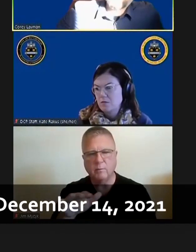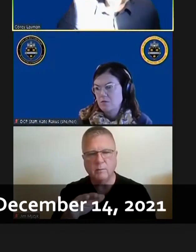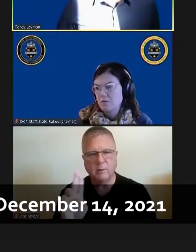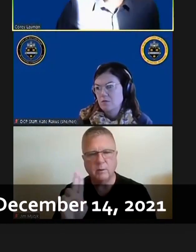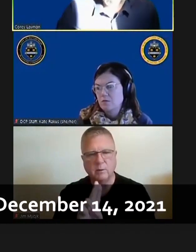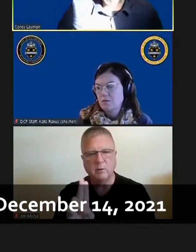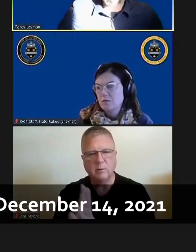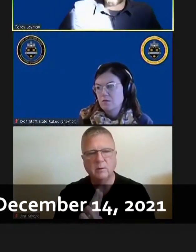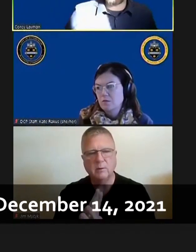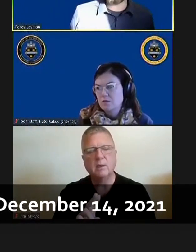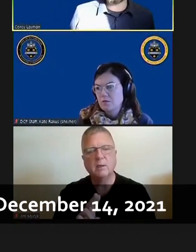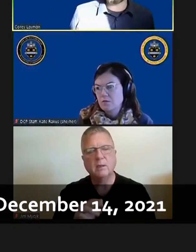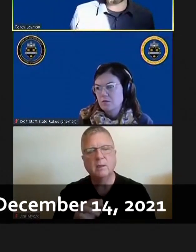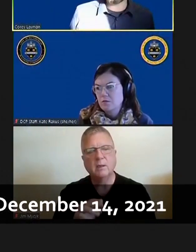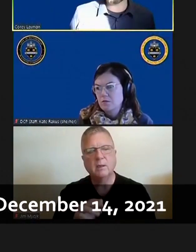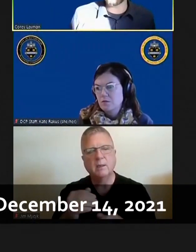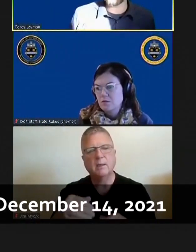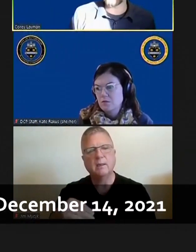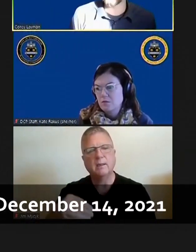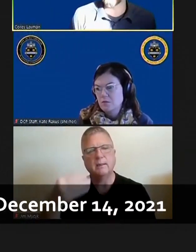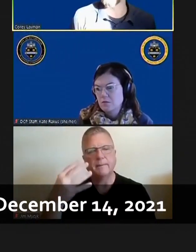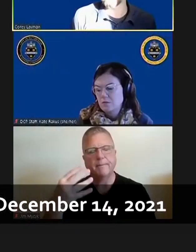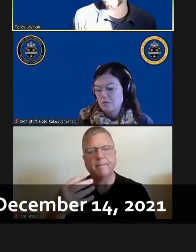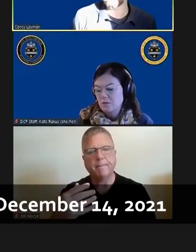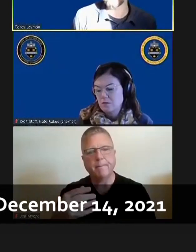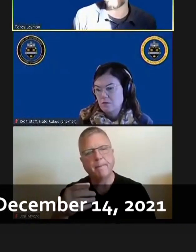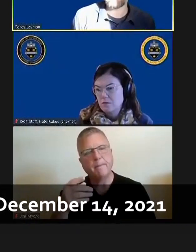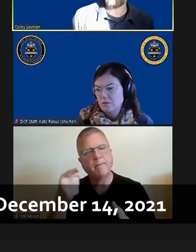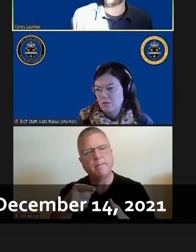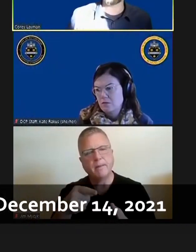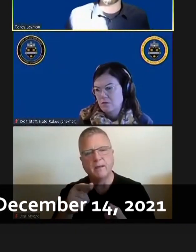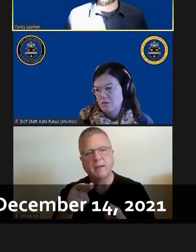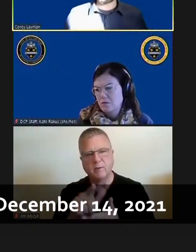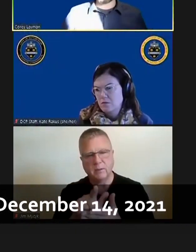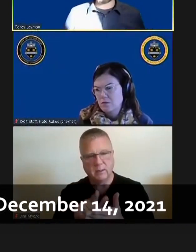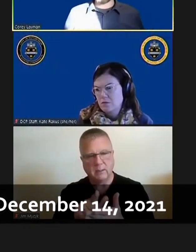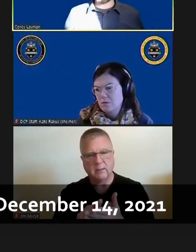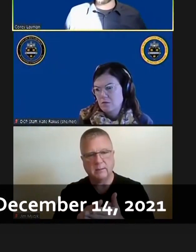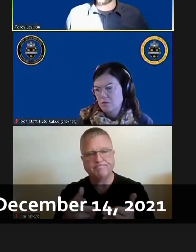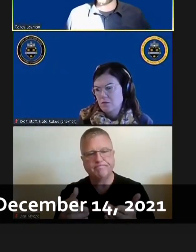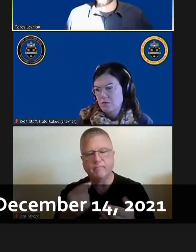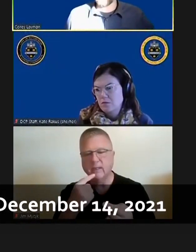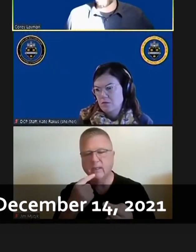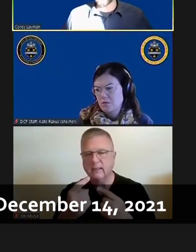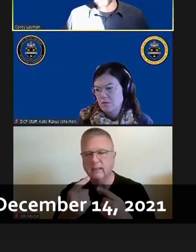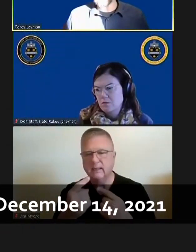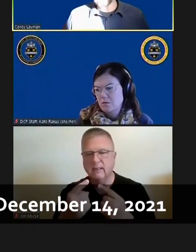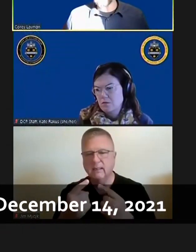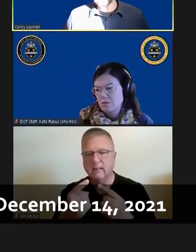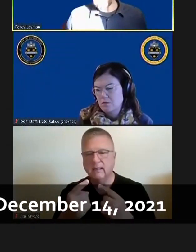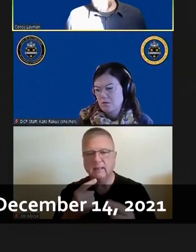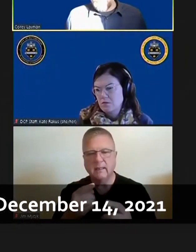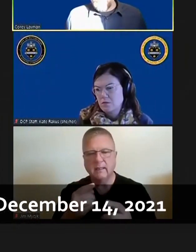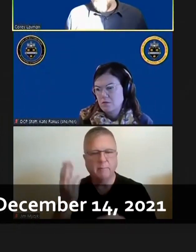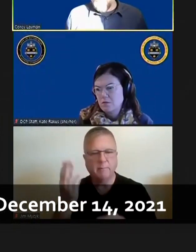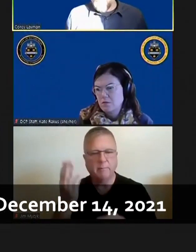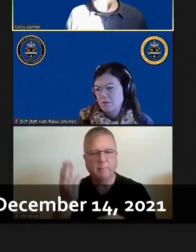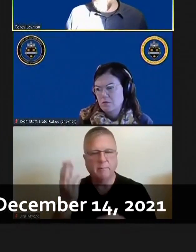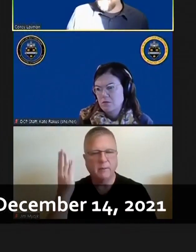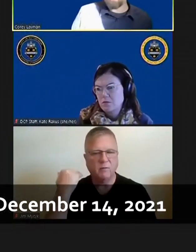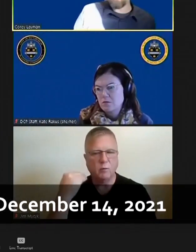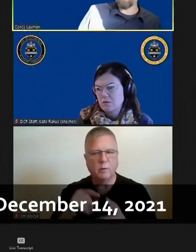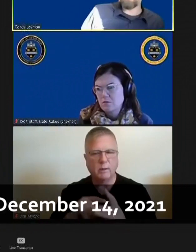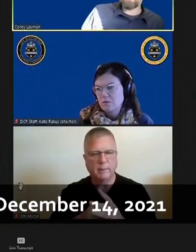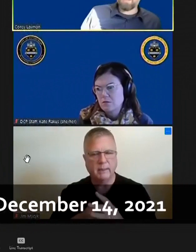Next slide. So the intent of this legislation, as I stated a little bit in the beginning, is to